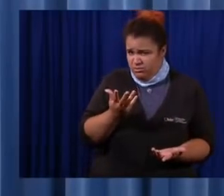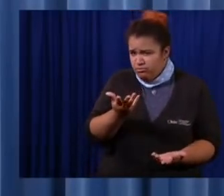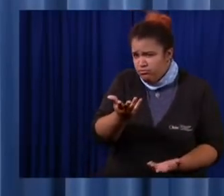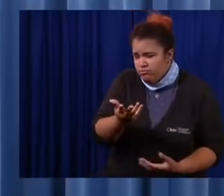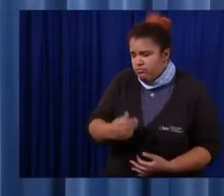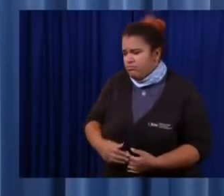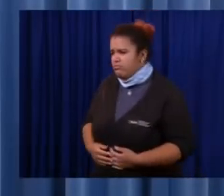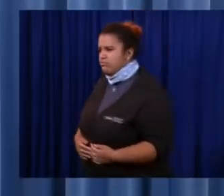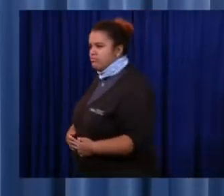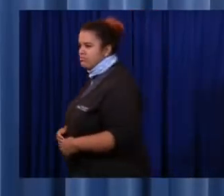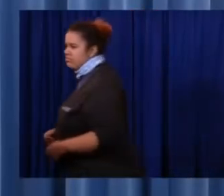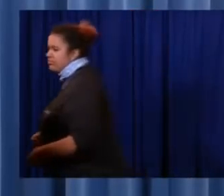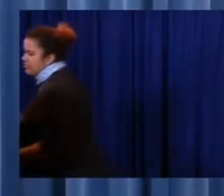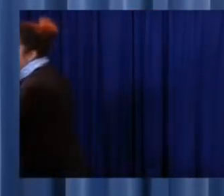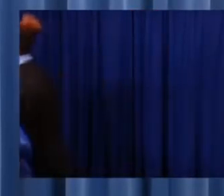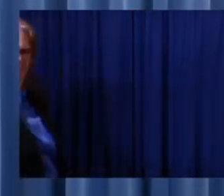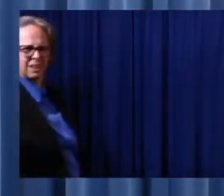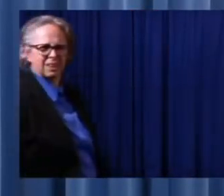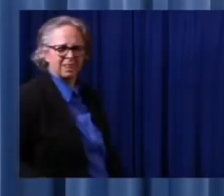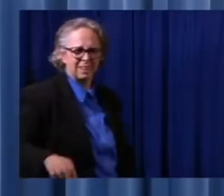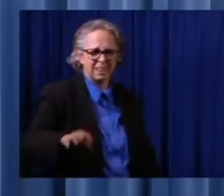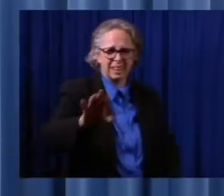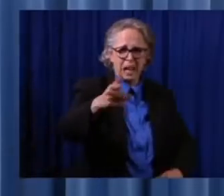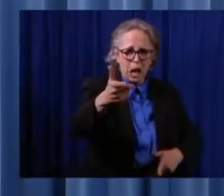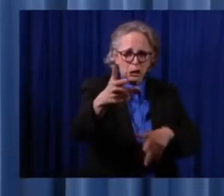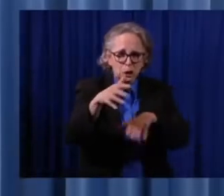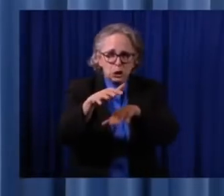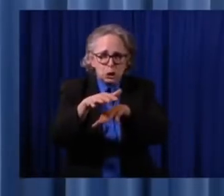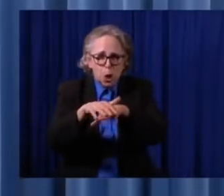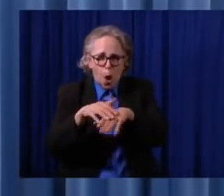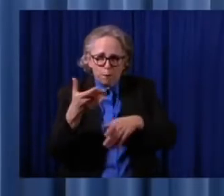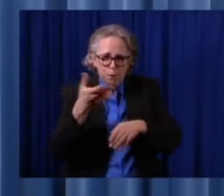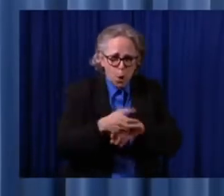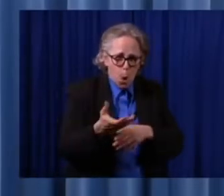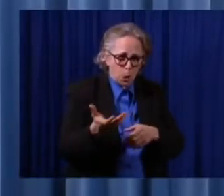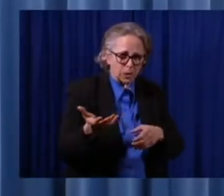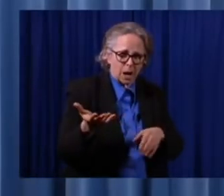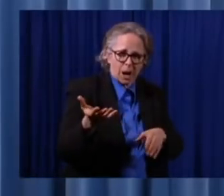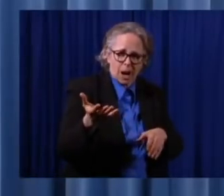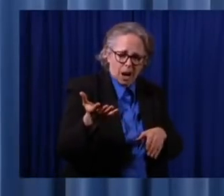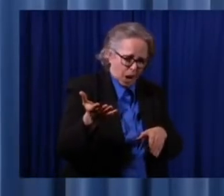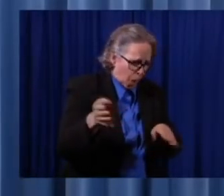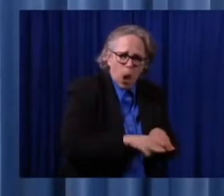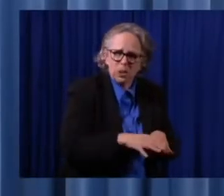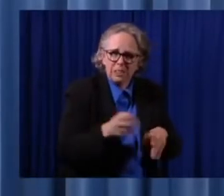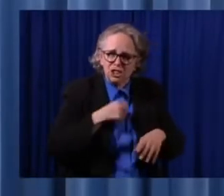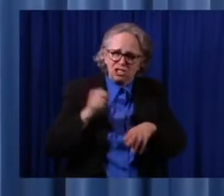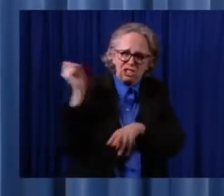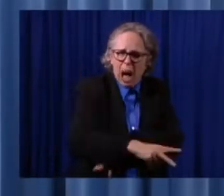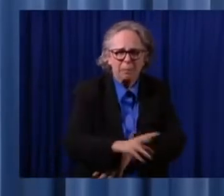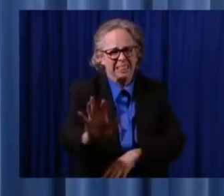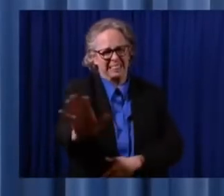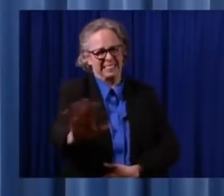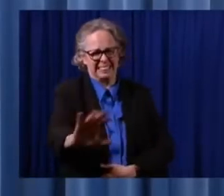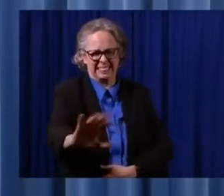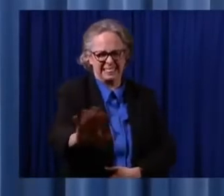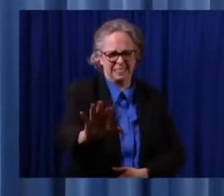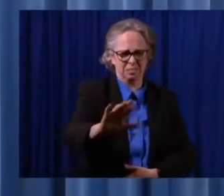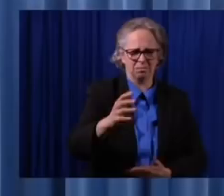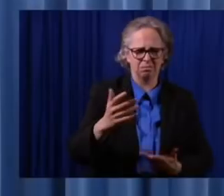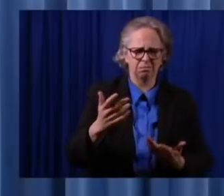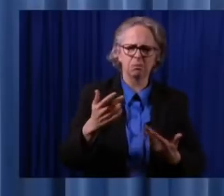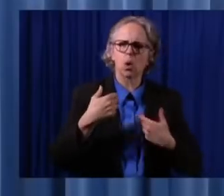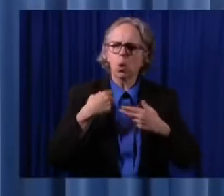First of all, and we're really, by making this announcement today, we're using two tools. One is to inform the